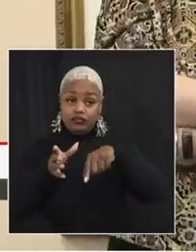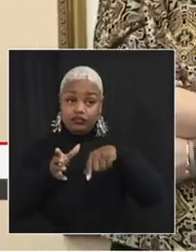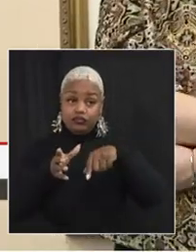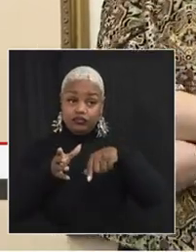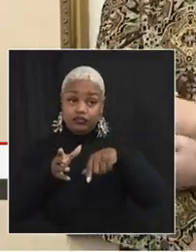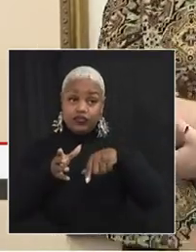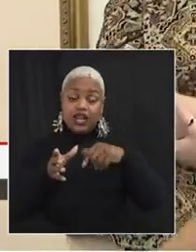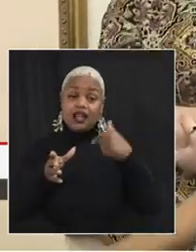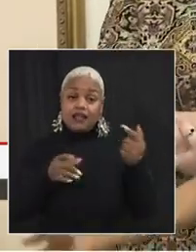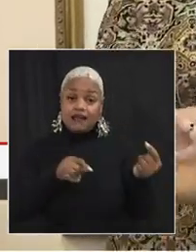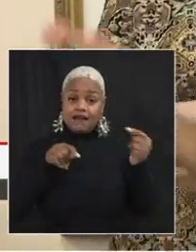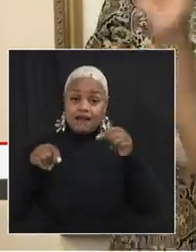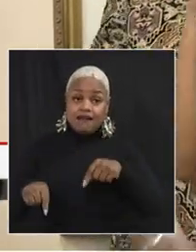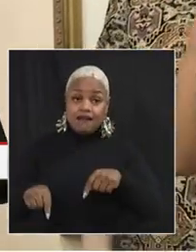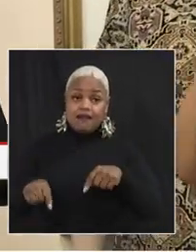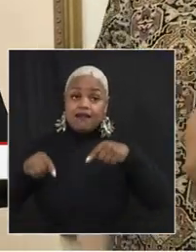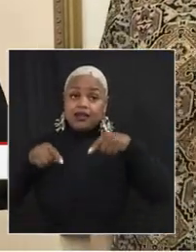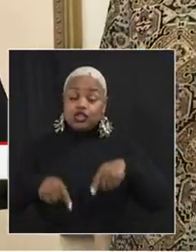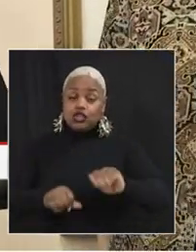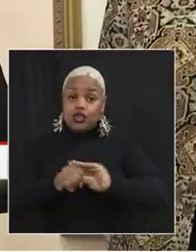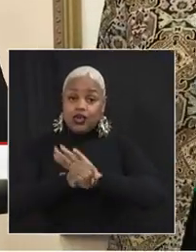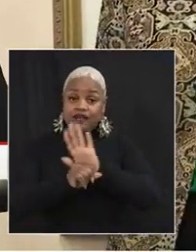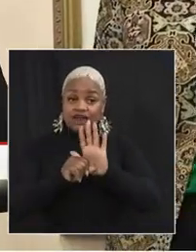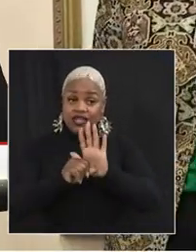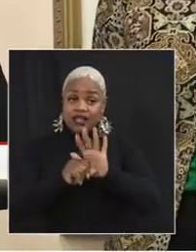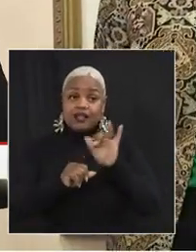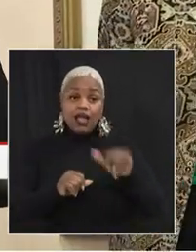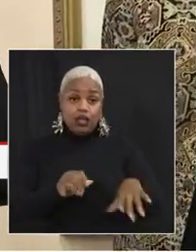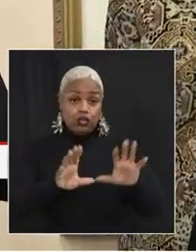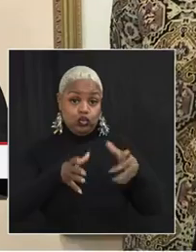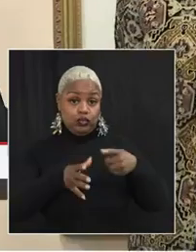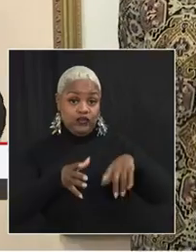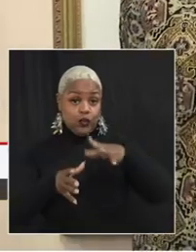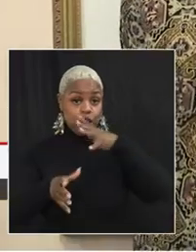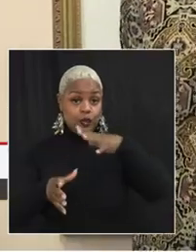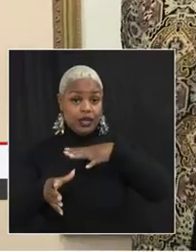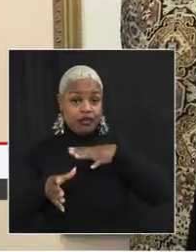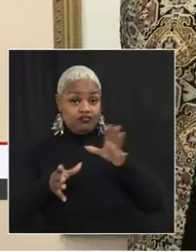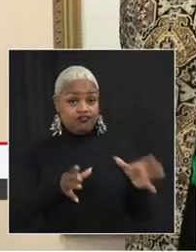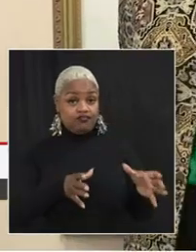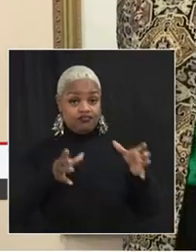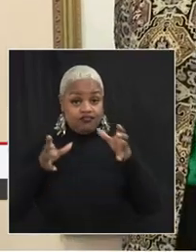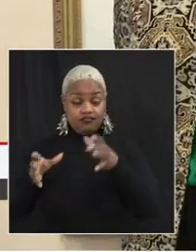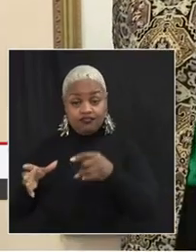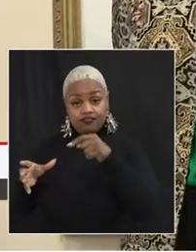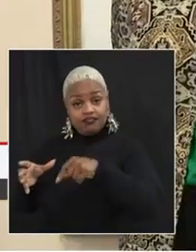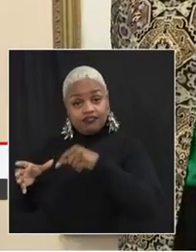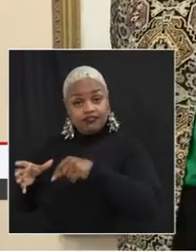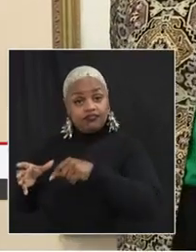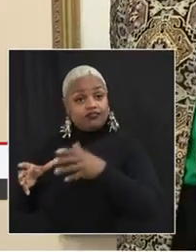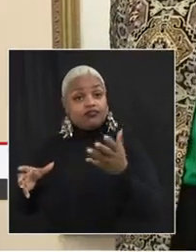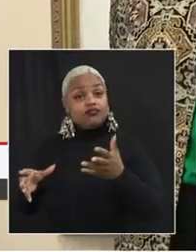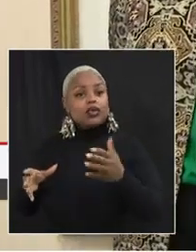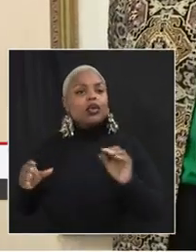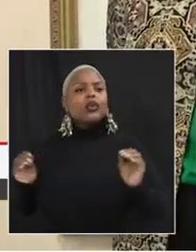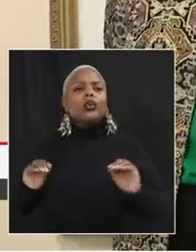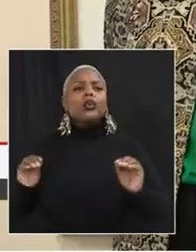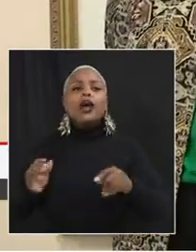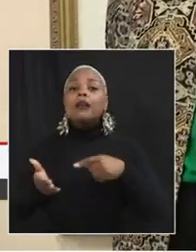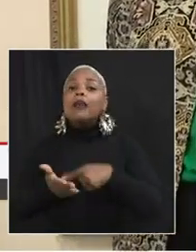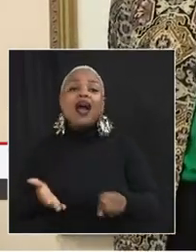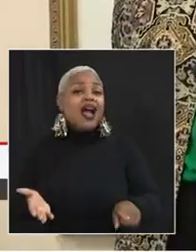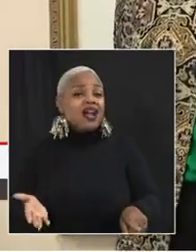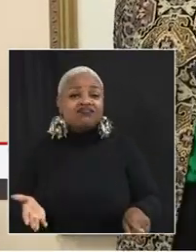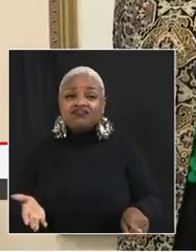during COVID, that group of women who were not salaried,